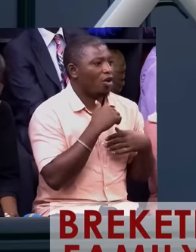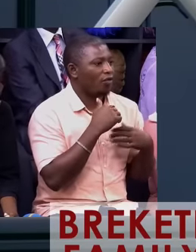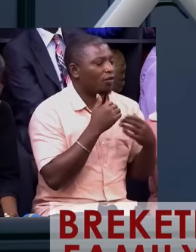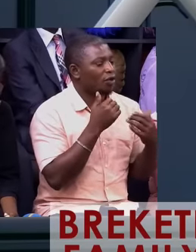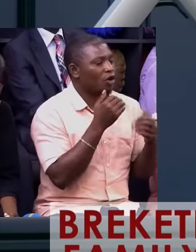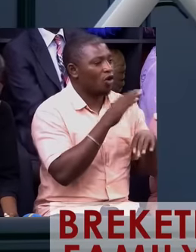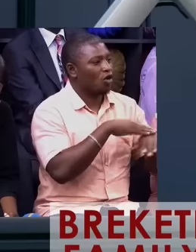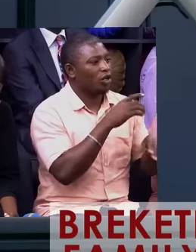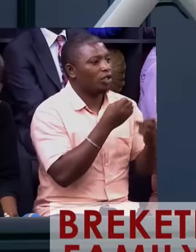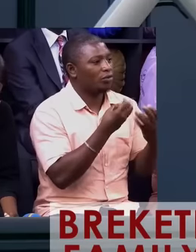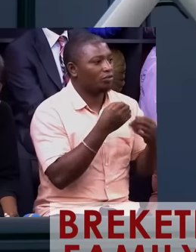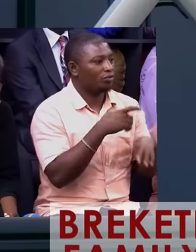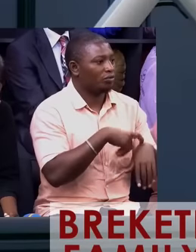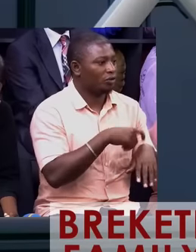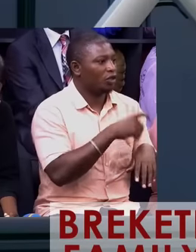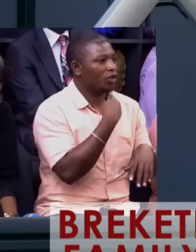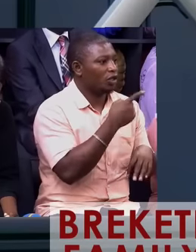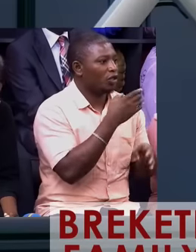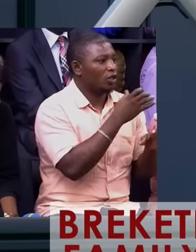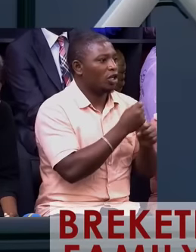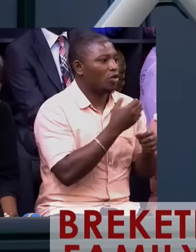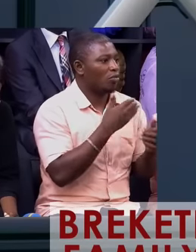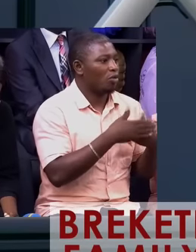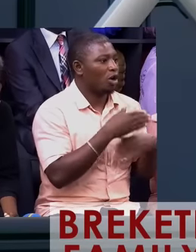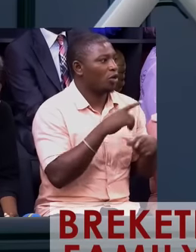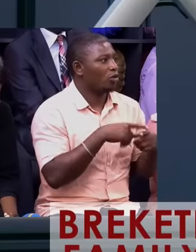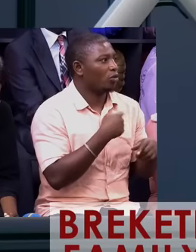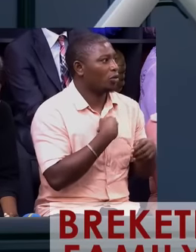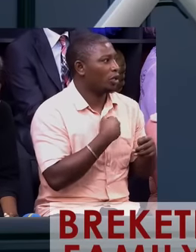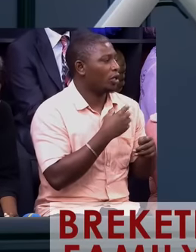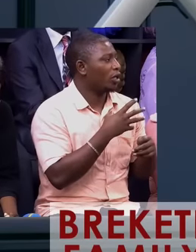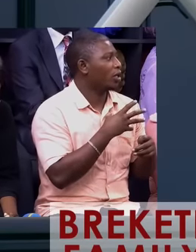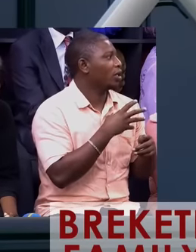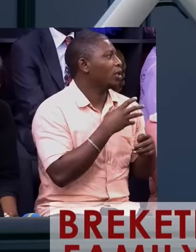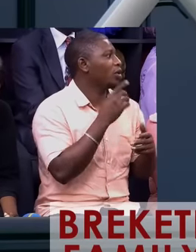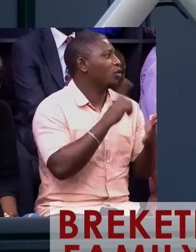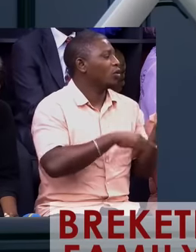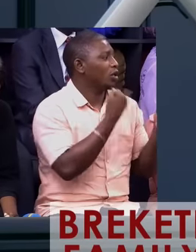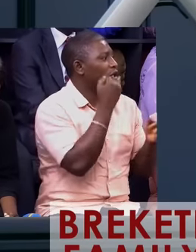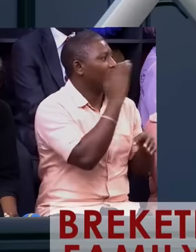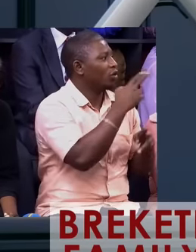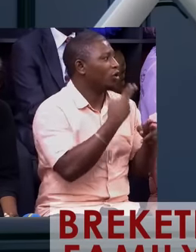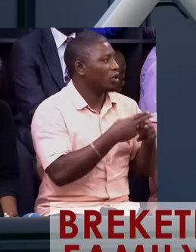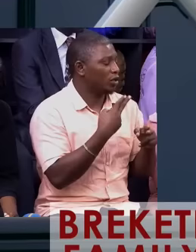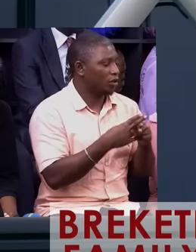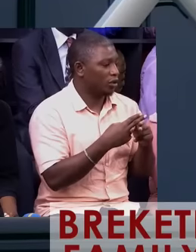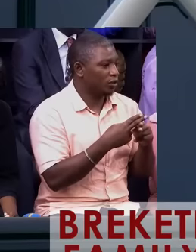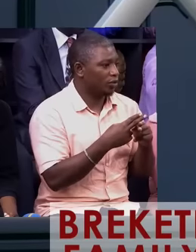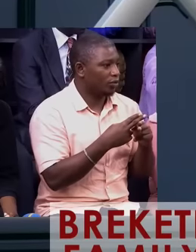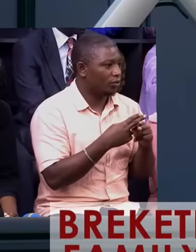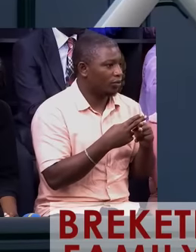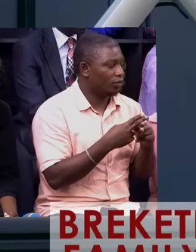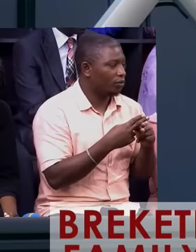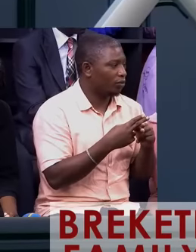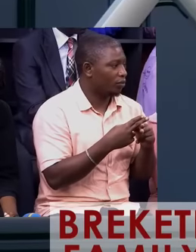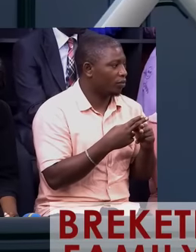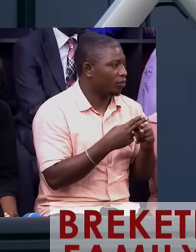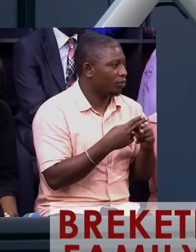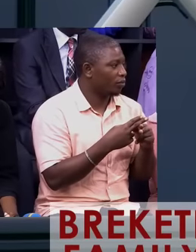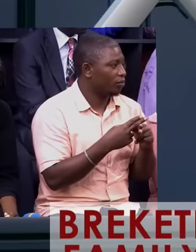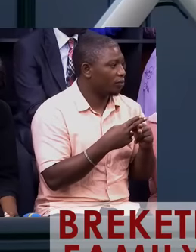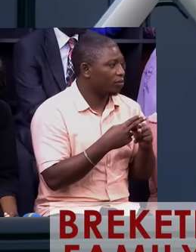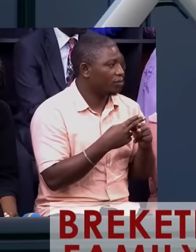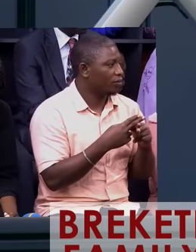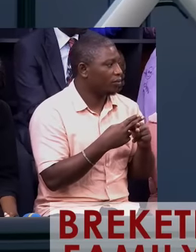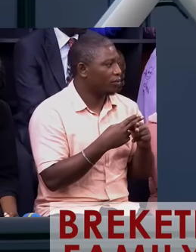Sever and you that you get back to me and know you are Wai be your name from Wai your complaint